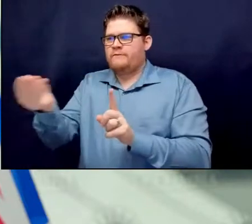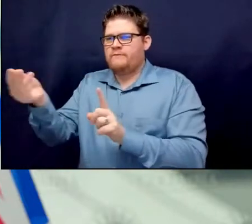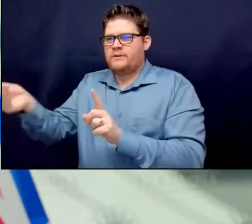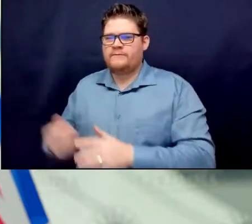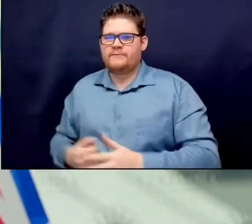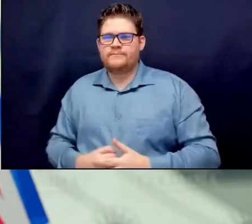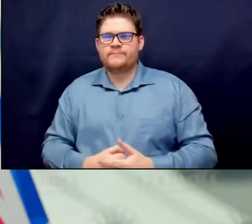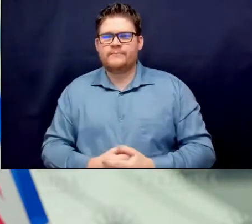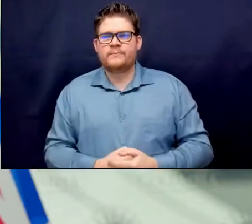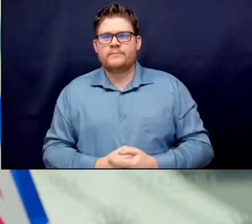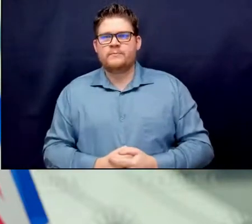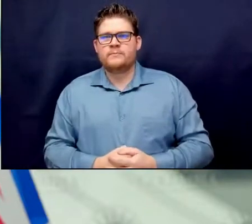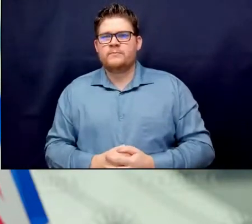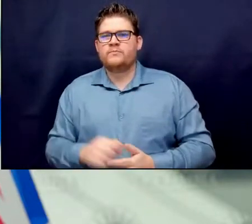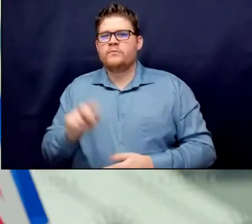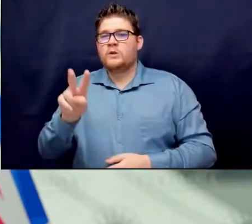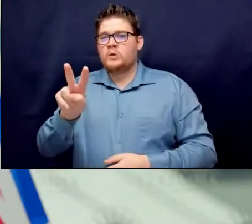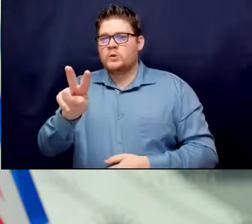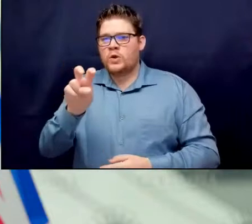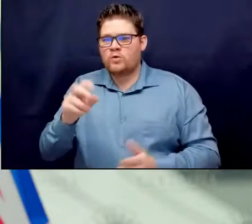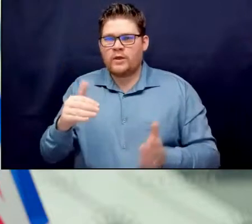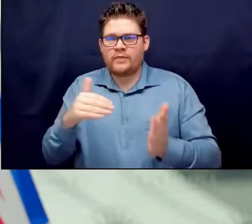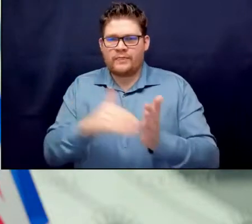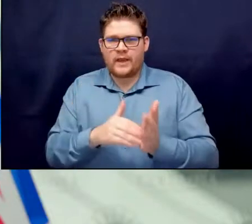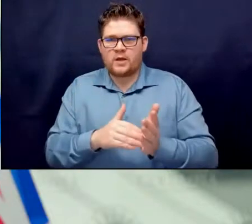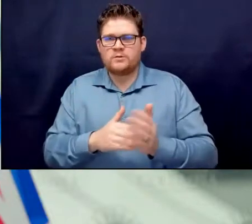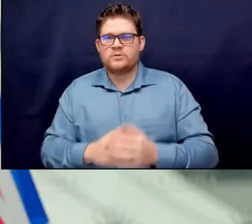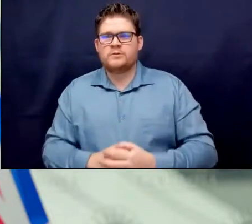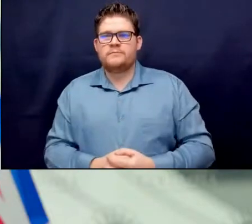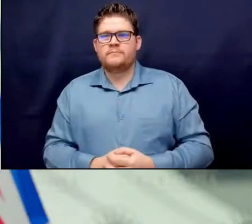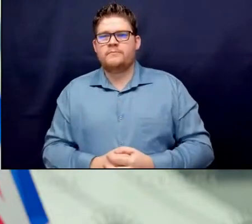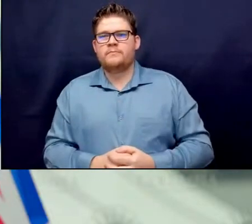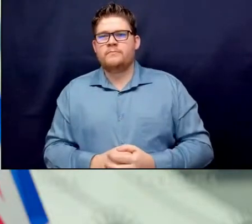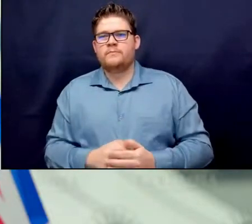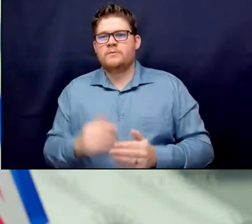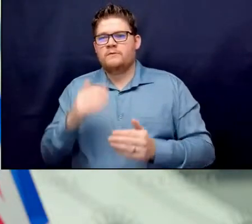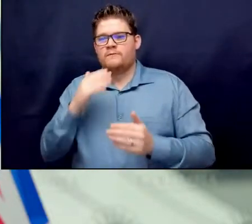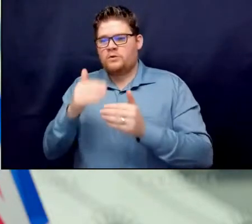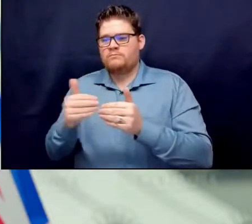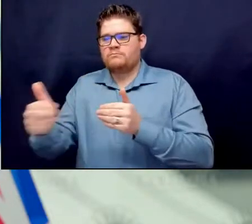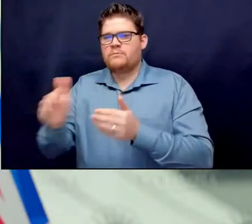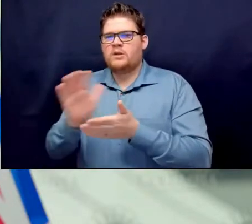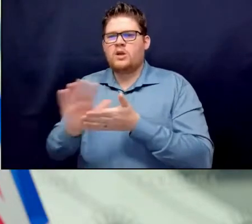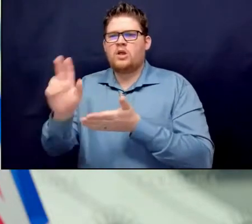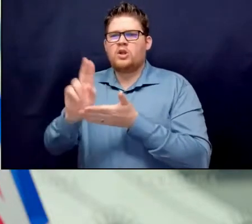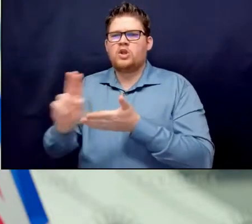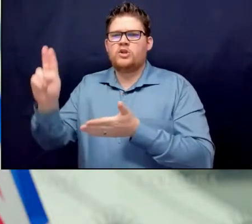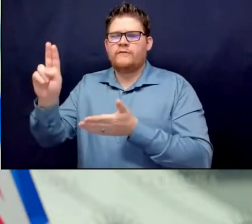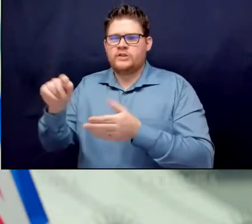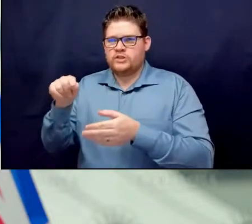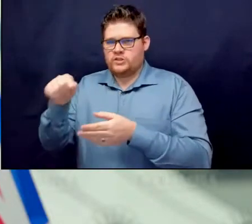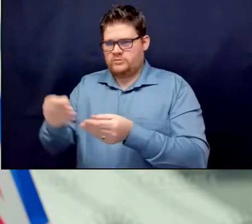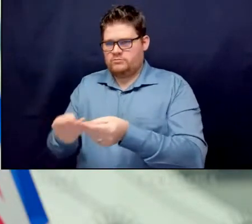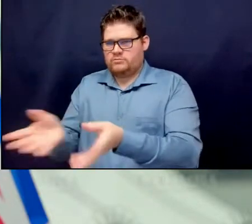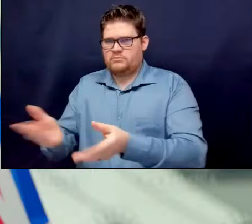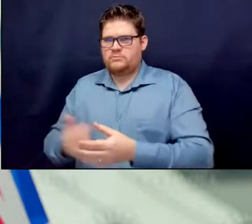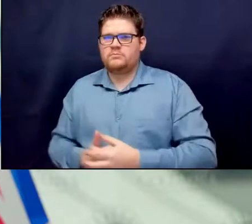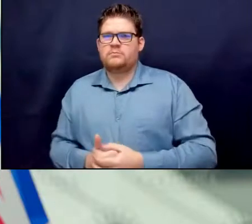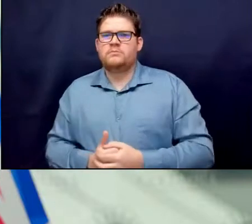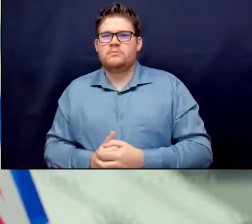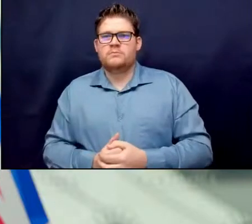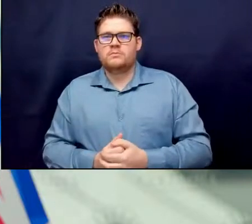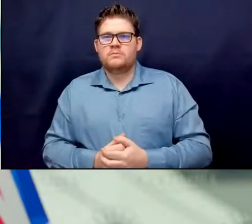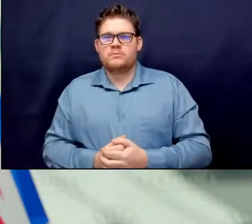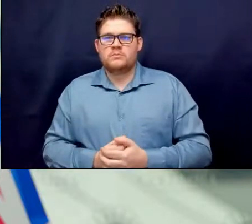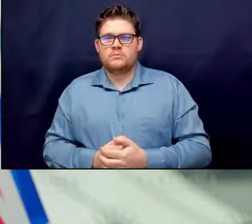assisted living, and 200,000 for post-secondary education for symptomatic faculty and students. The balance and new inventory